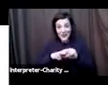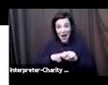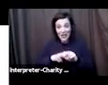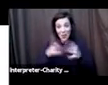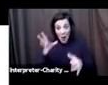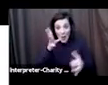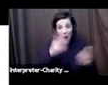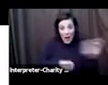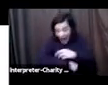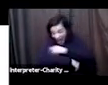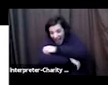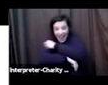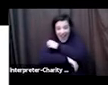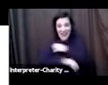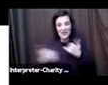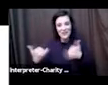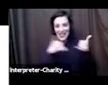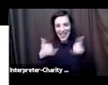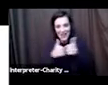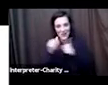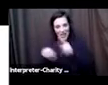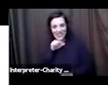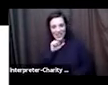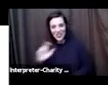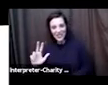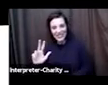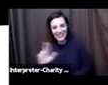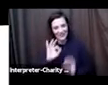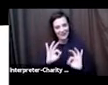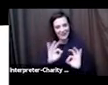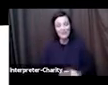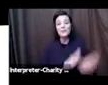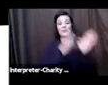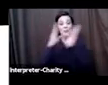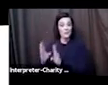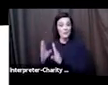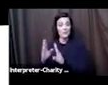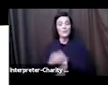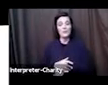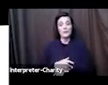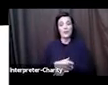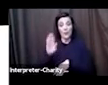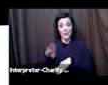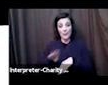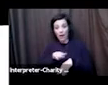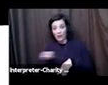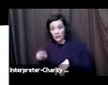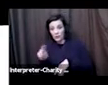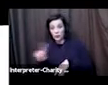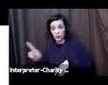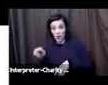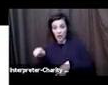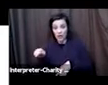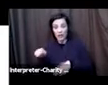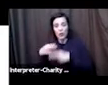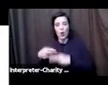when they're playing and they're 3 years old? And so next on the bottom right is a Go